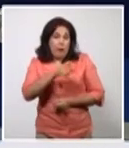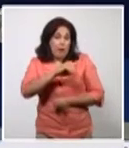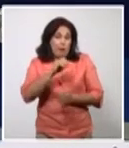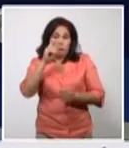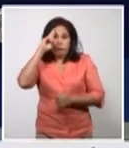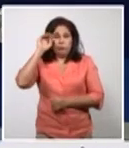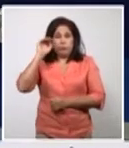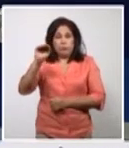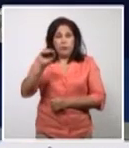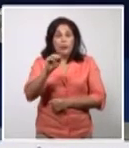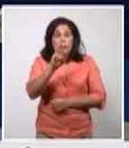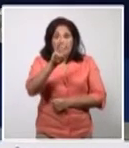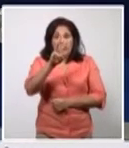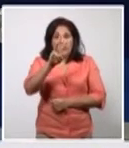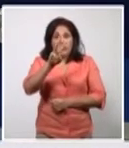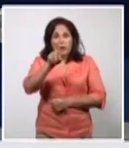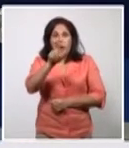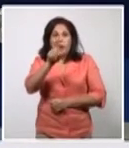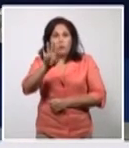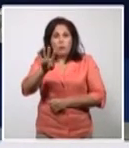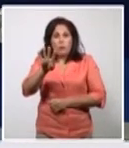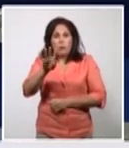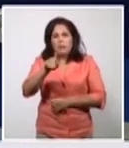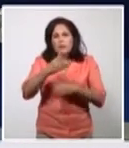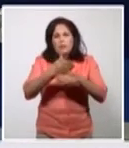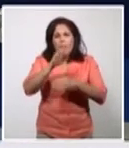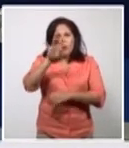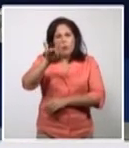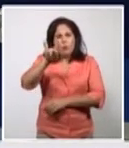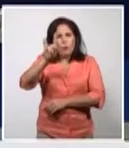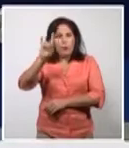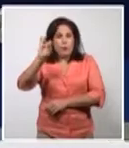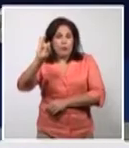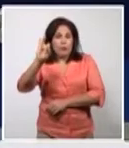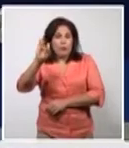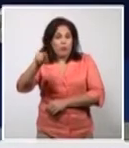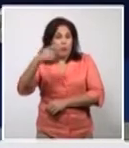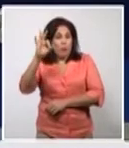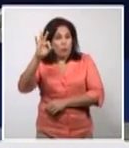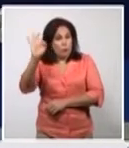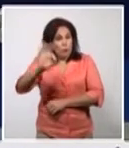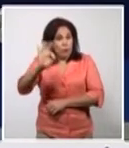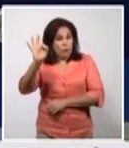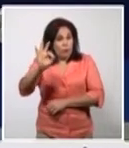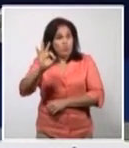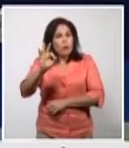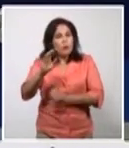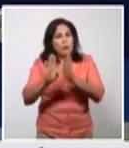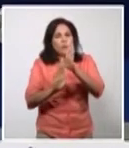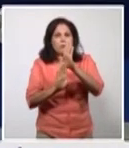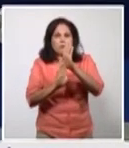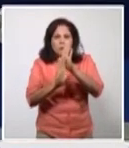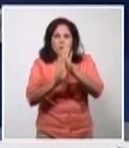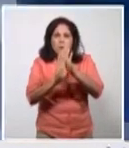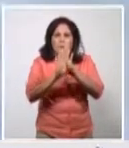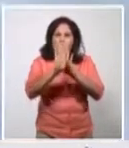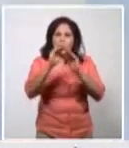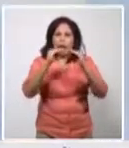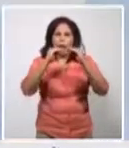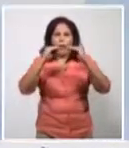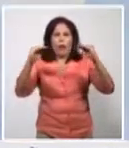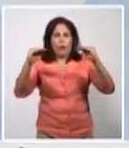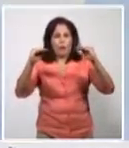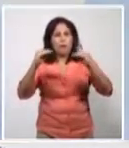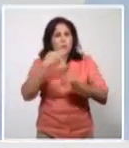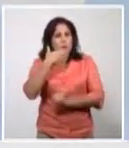Of them, 314, that is 97.8%, have a stable clinical evolution,